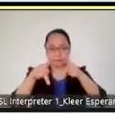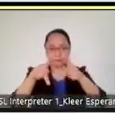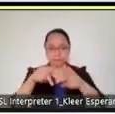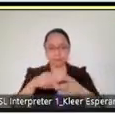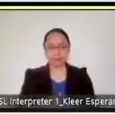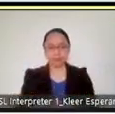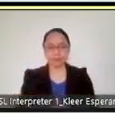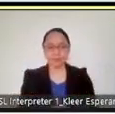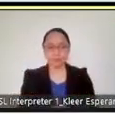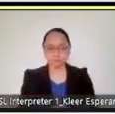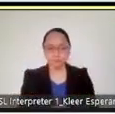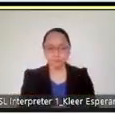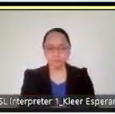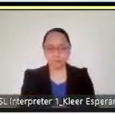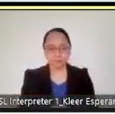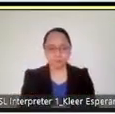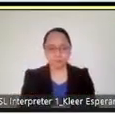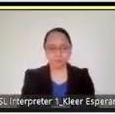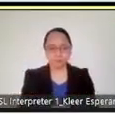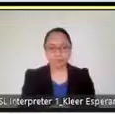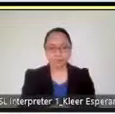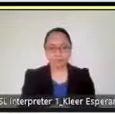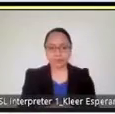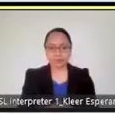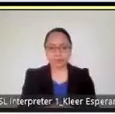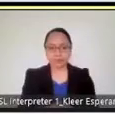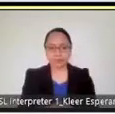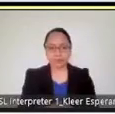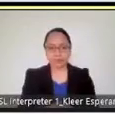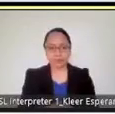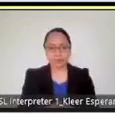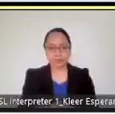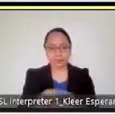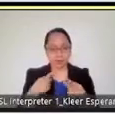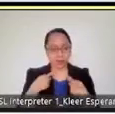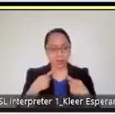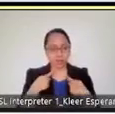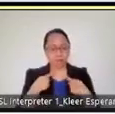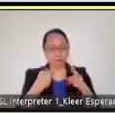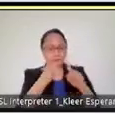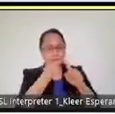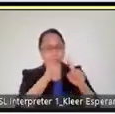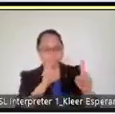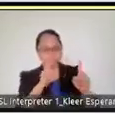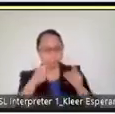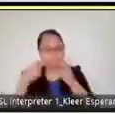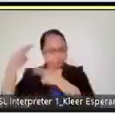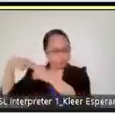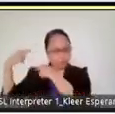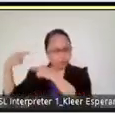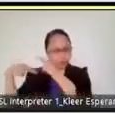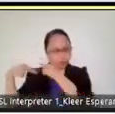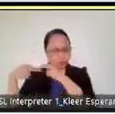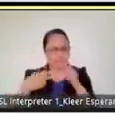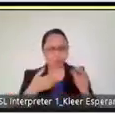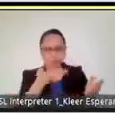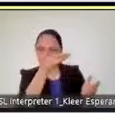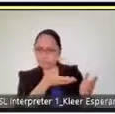kan ganaet ket adaanen nadayaw kasta met anadae